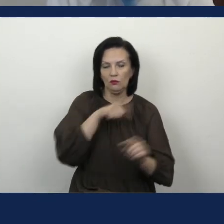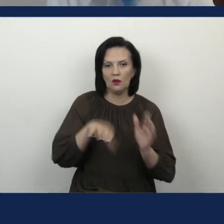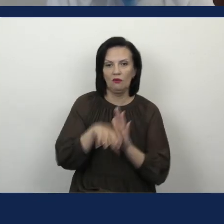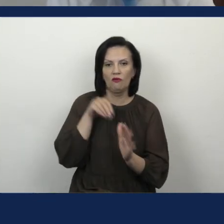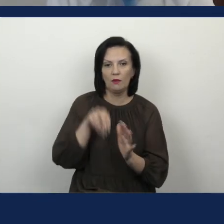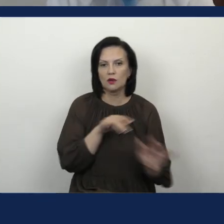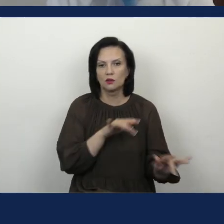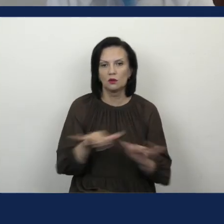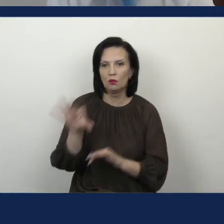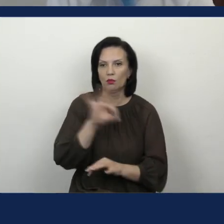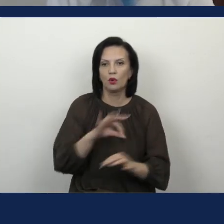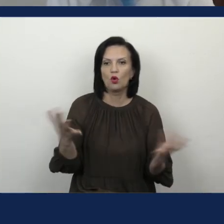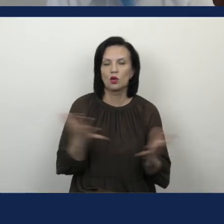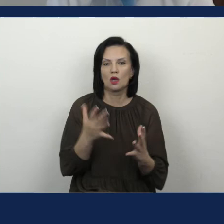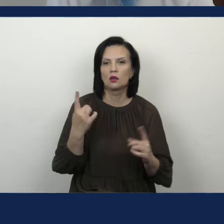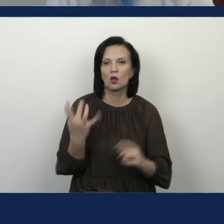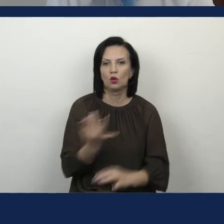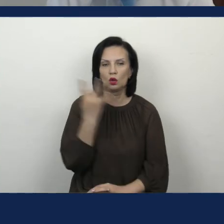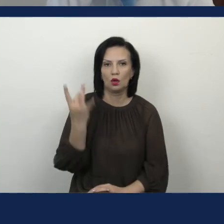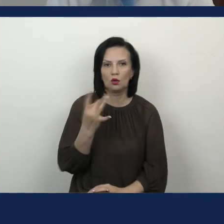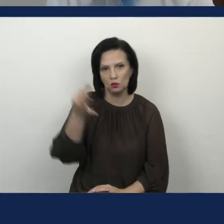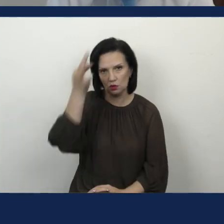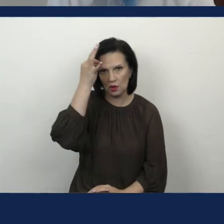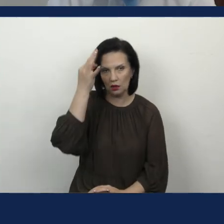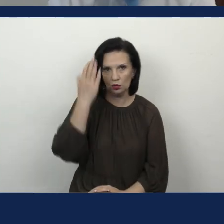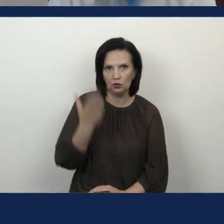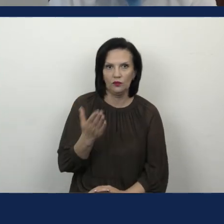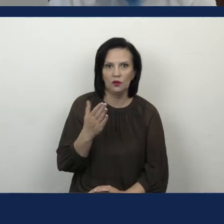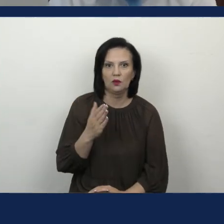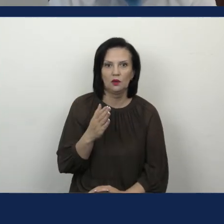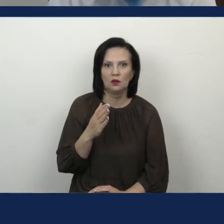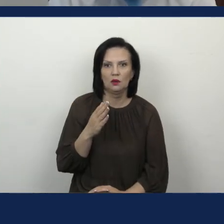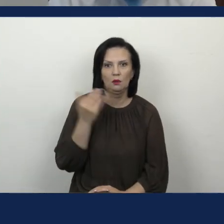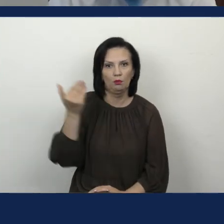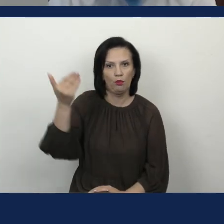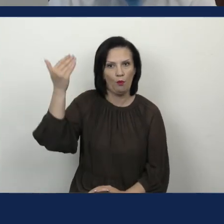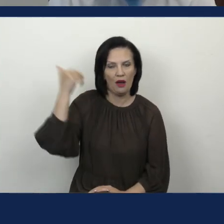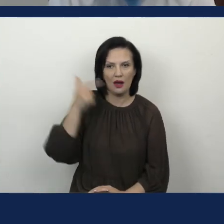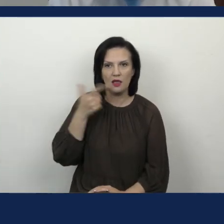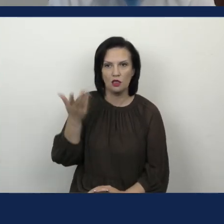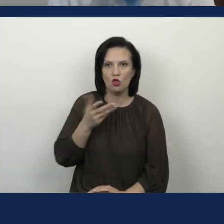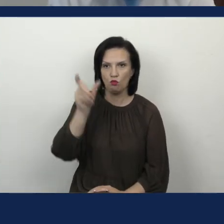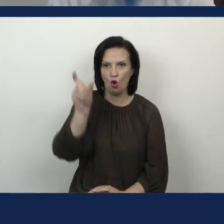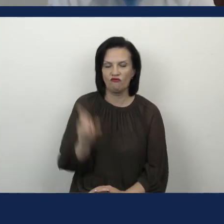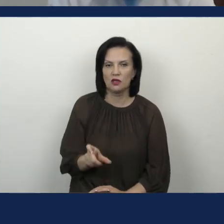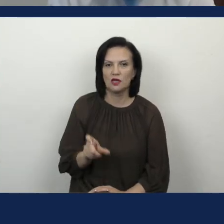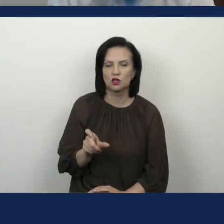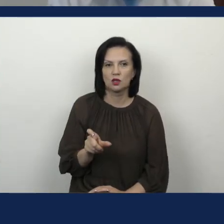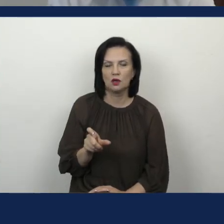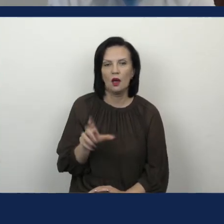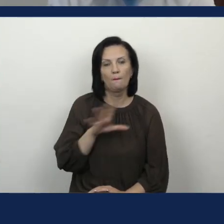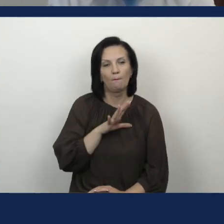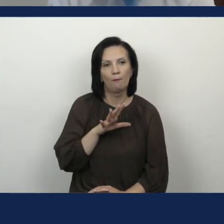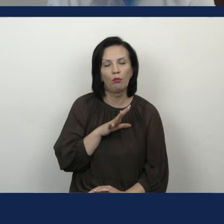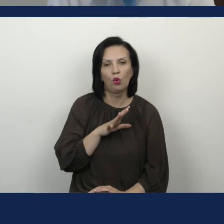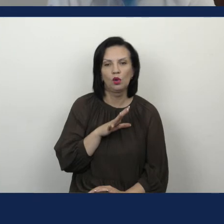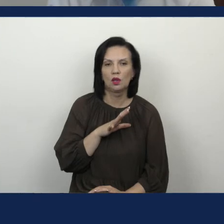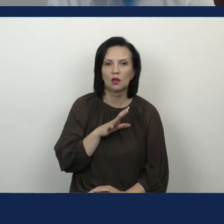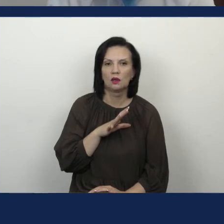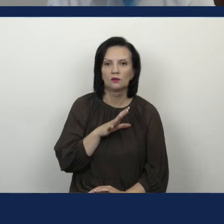The election processes of this year and last year that have been mentioned many times by the previous speakers